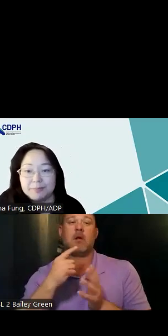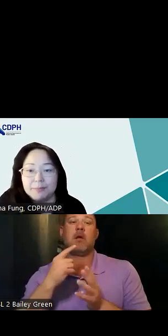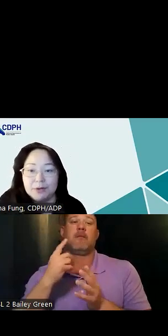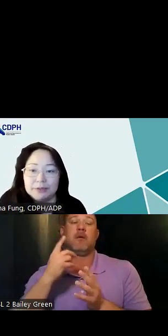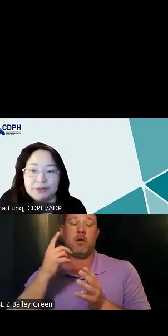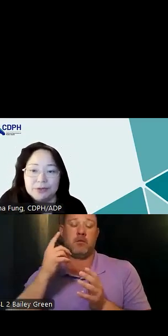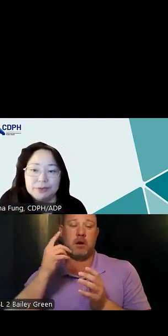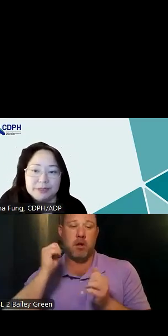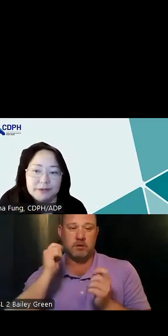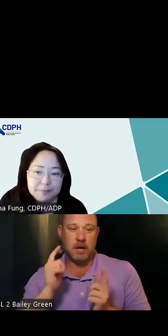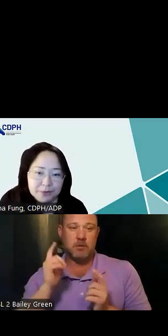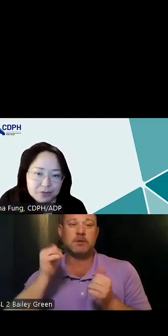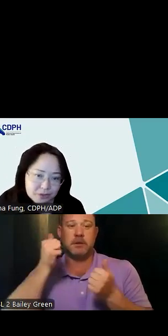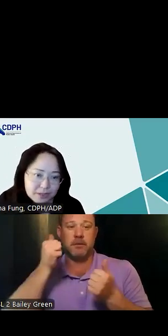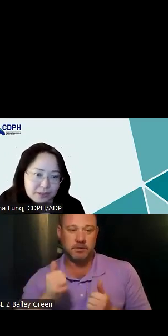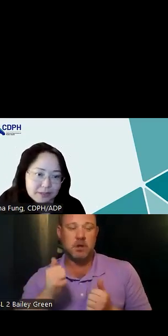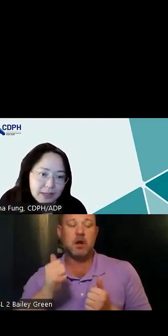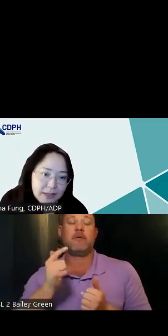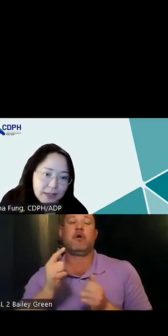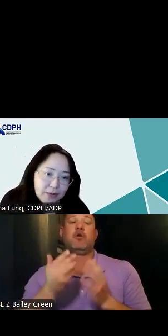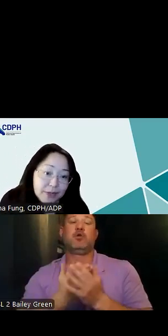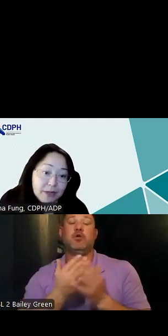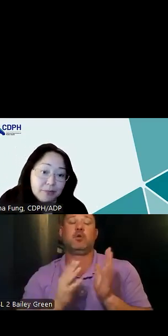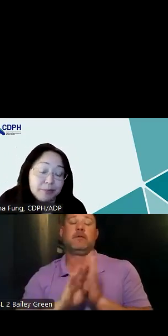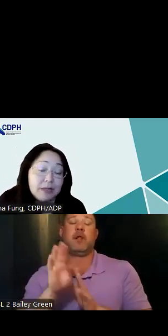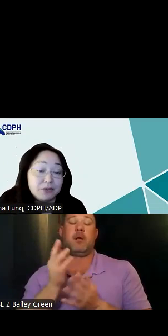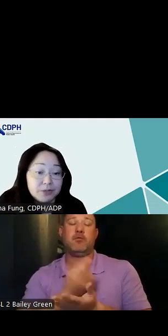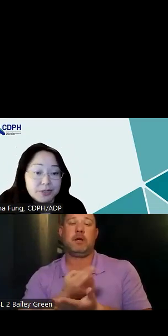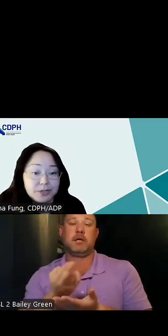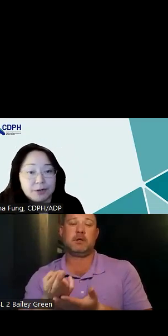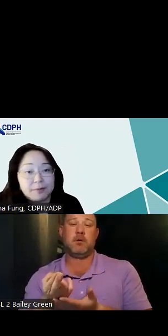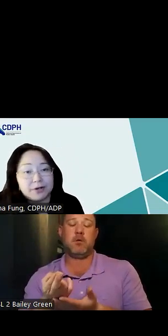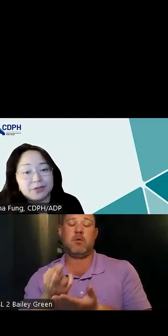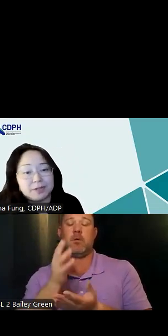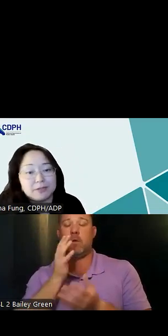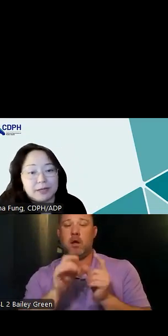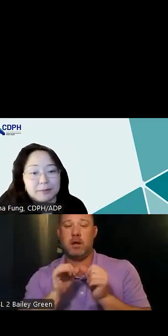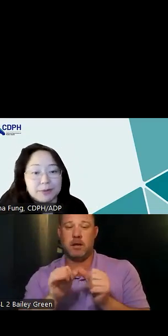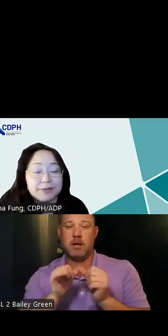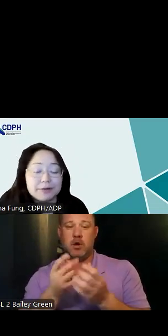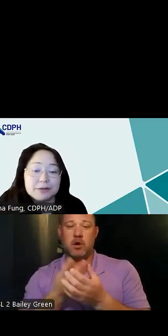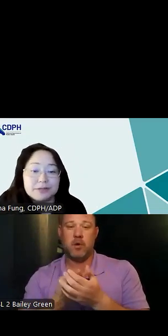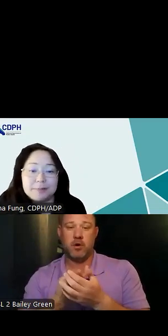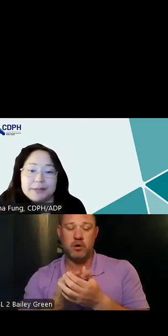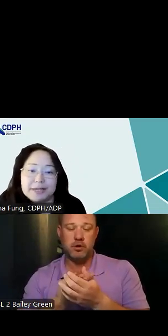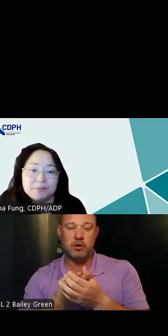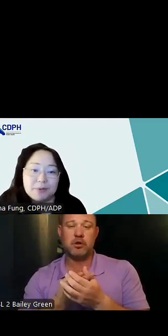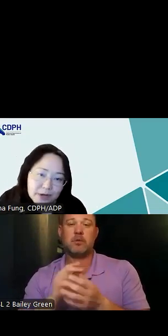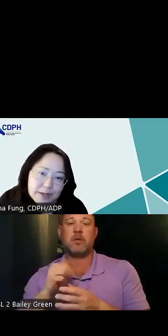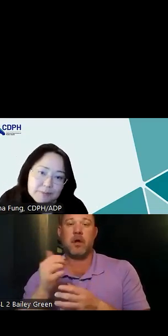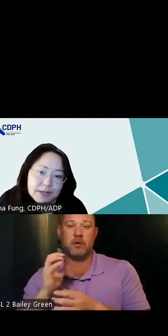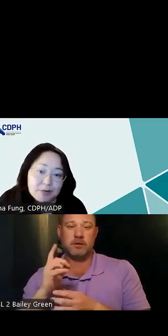dementia by promoting newly developed resources. We will also continue our partnerships with other